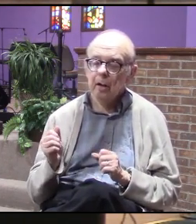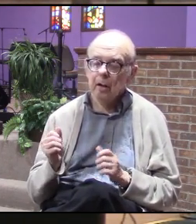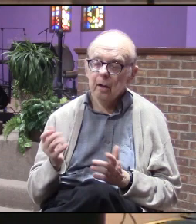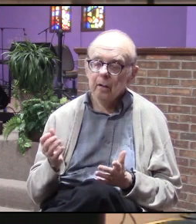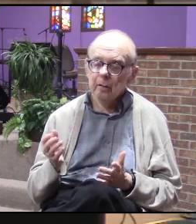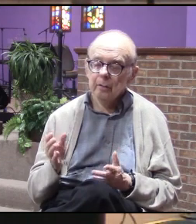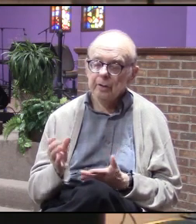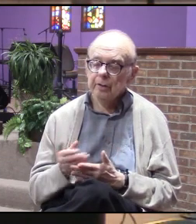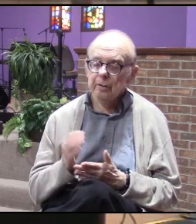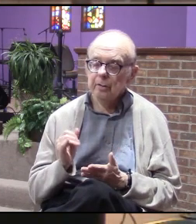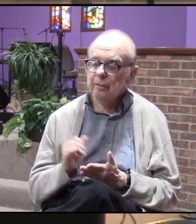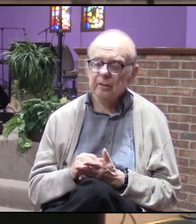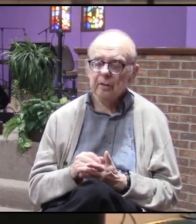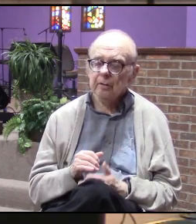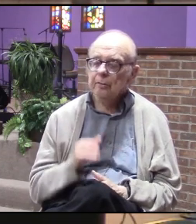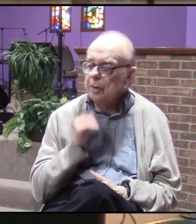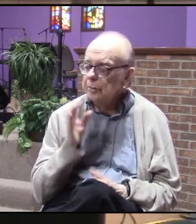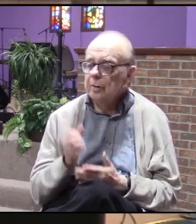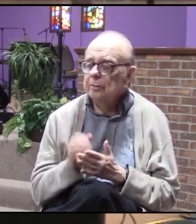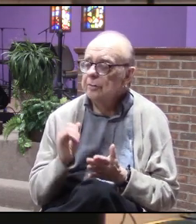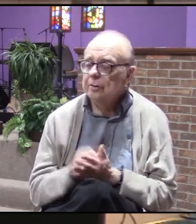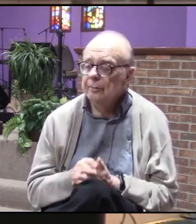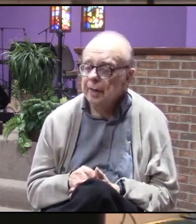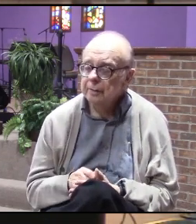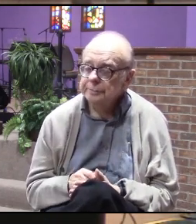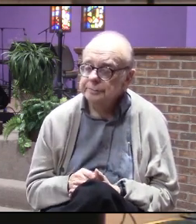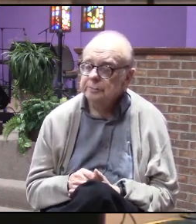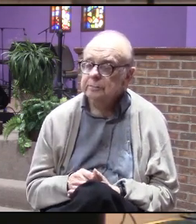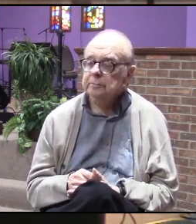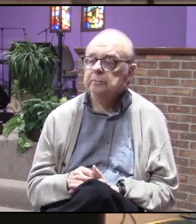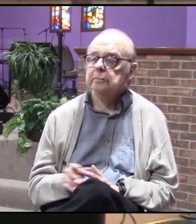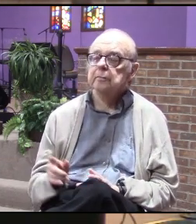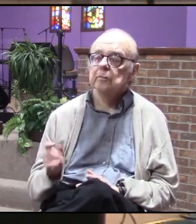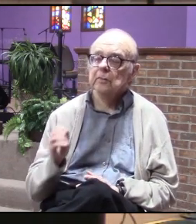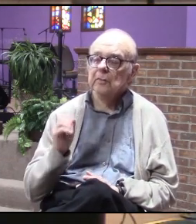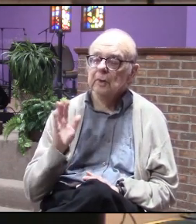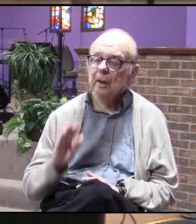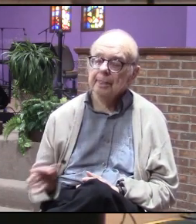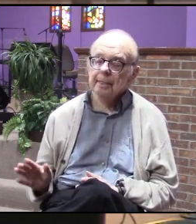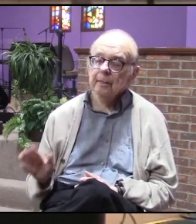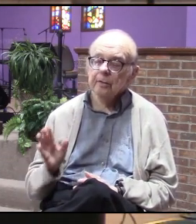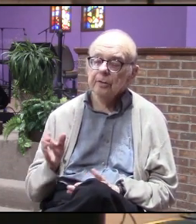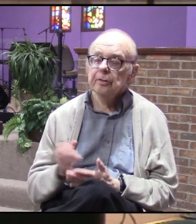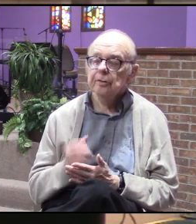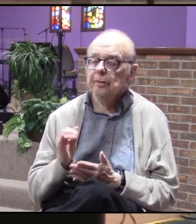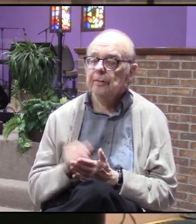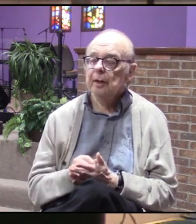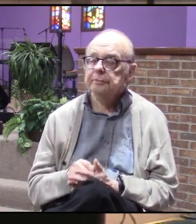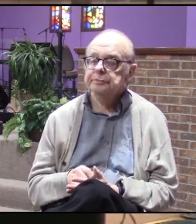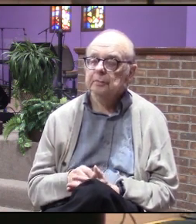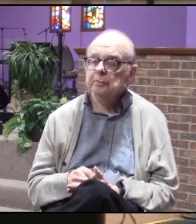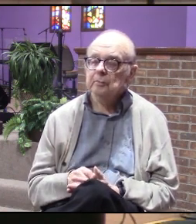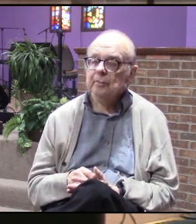well, yeah, I deserve this. No, you don't. But if you're a child of God, you deserve it.